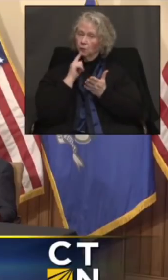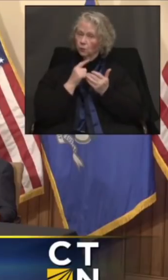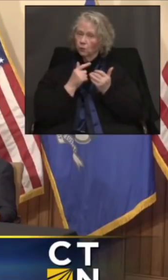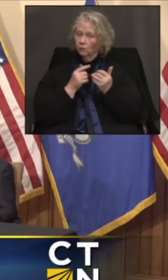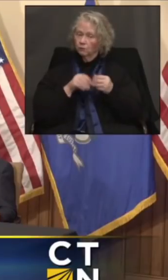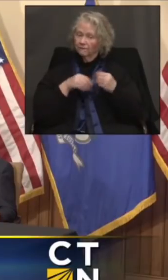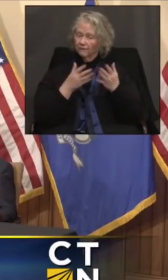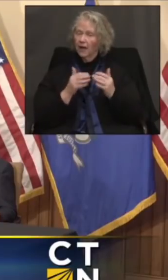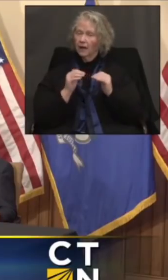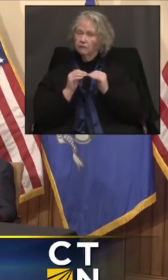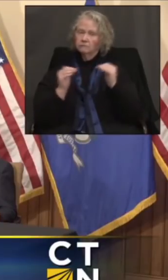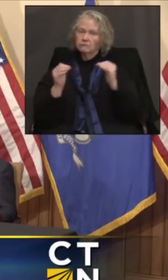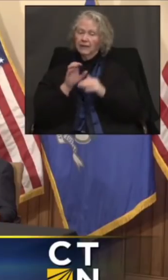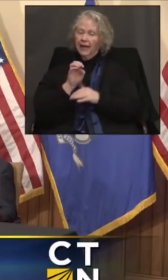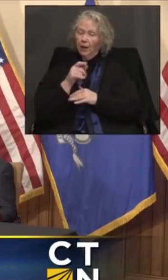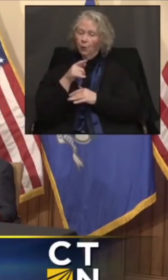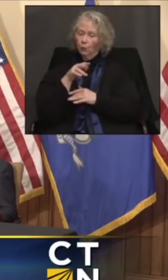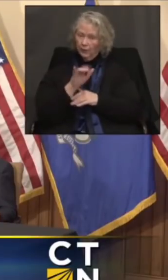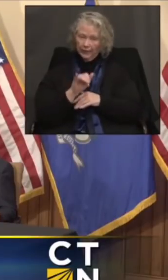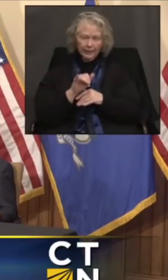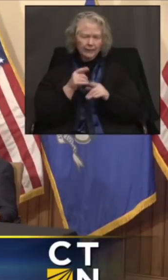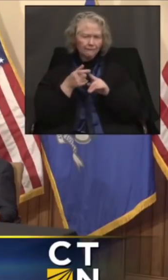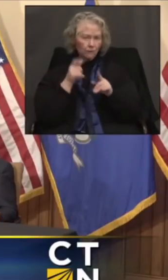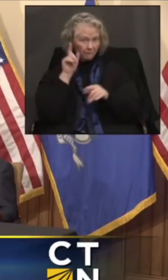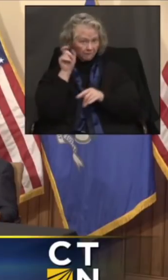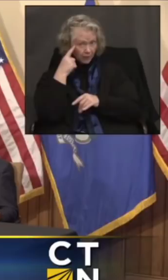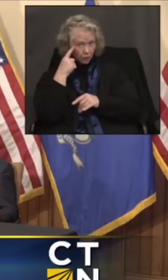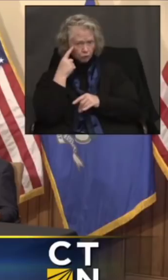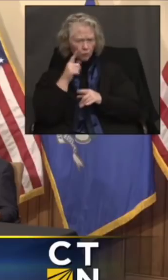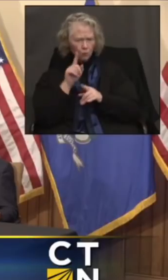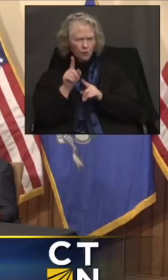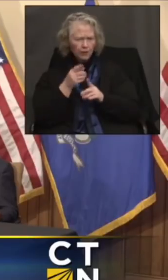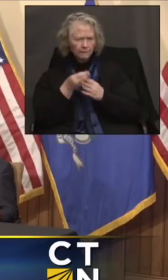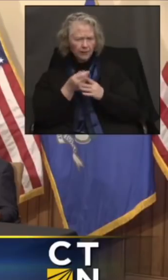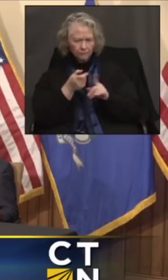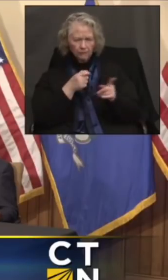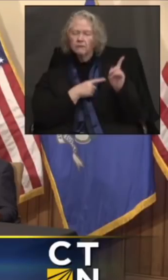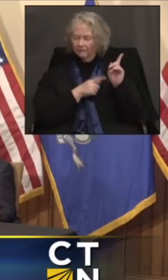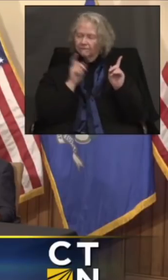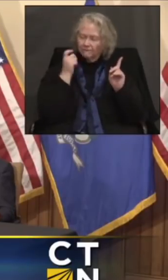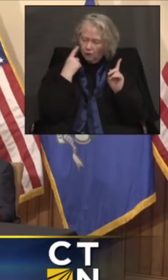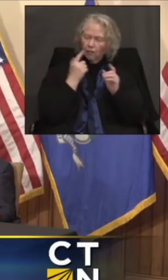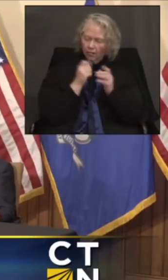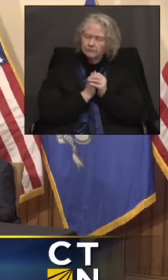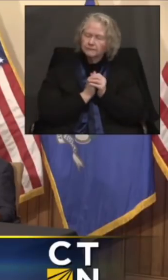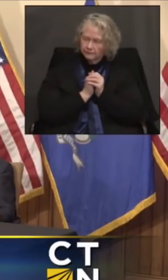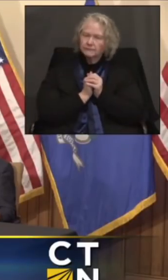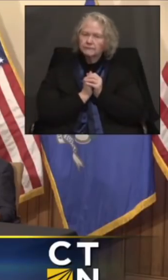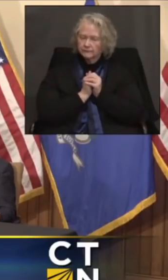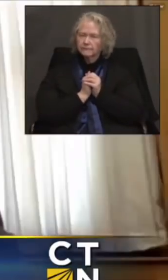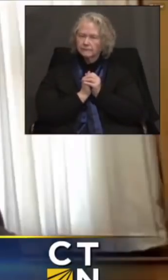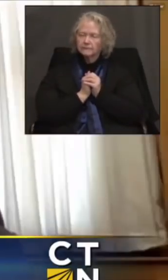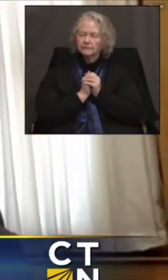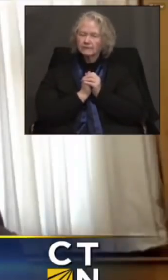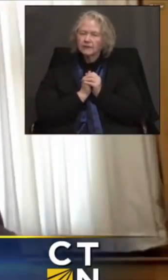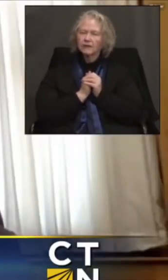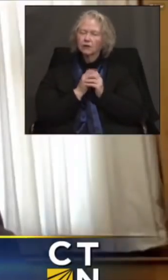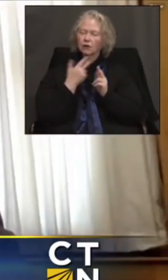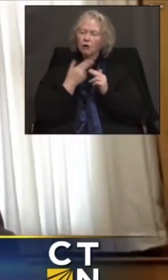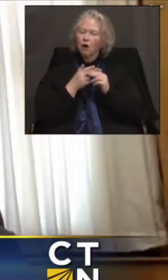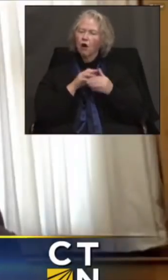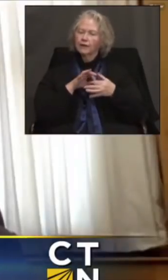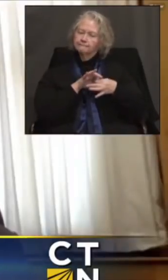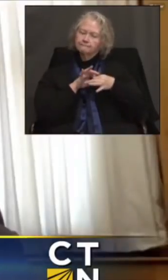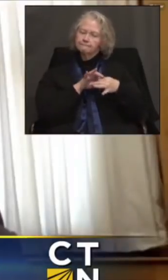money, or where is that money coming from? Yeah, most of that's federal money. Yes, those are cooperative agreements